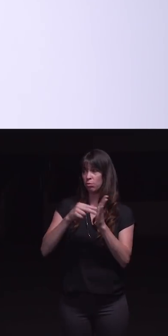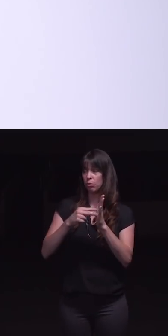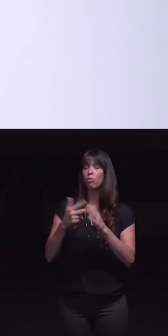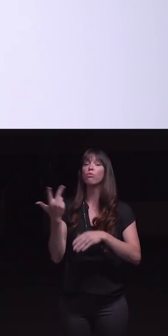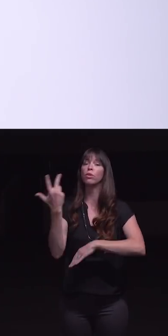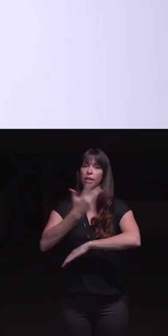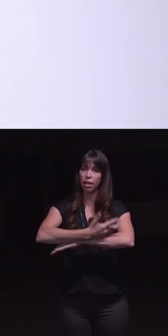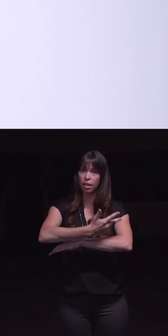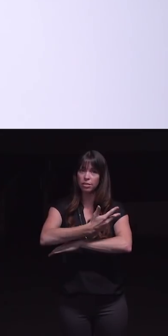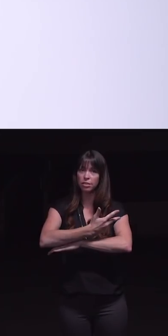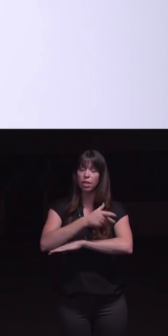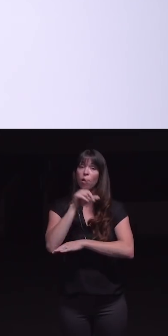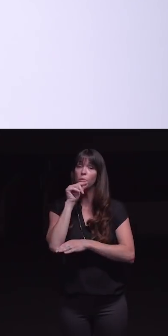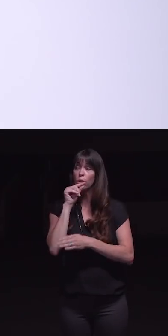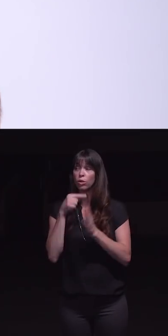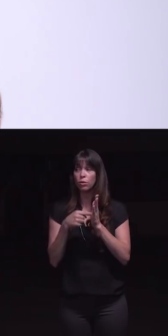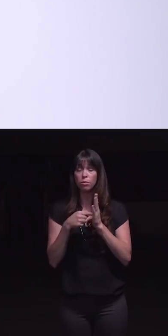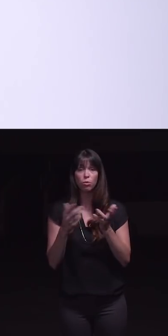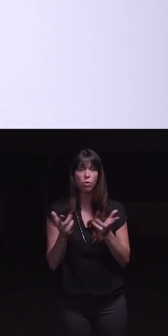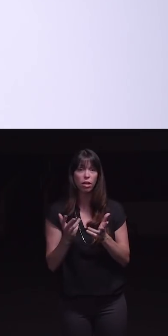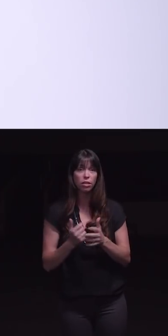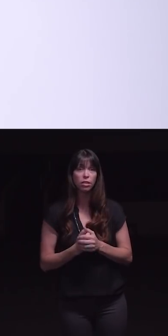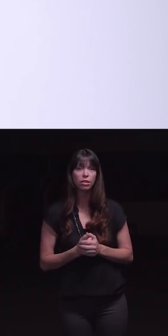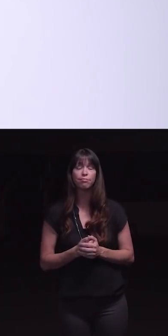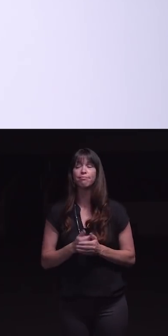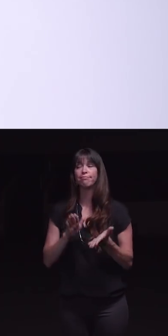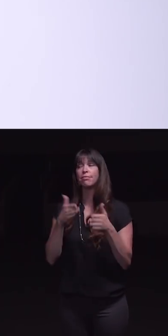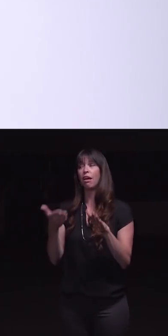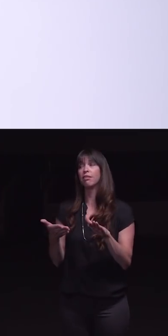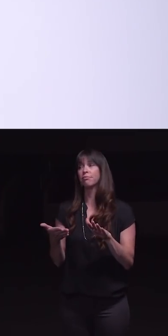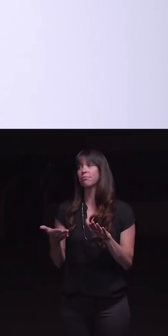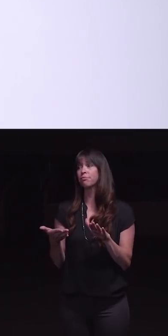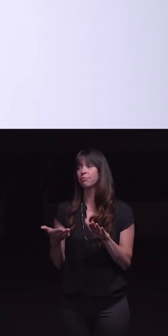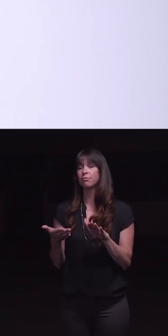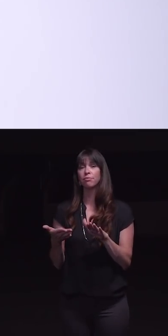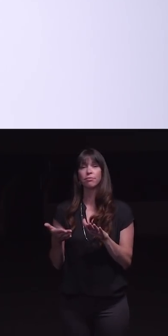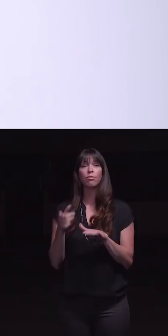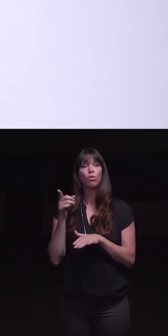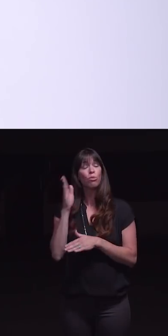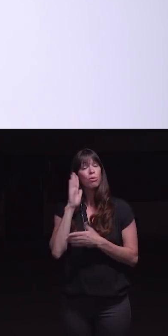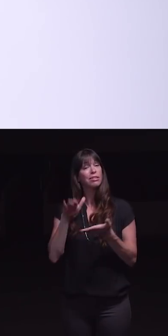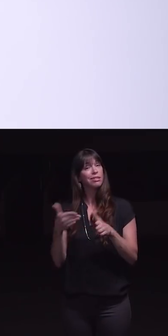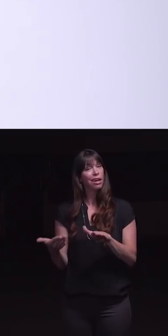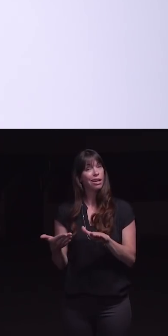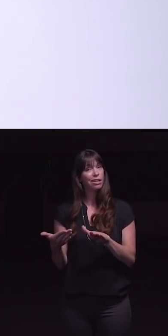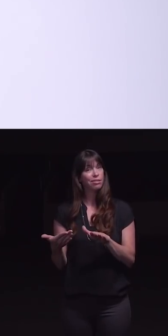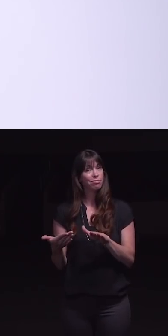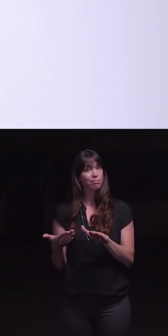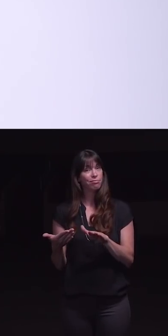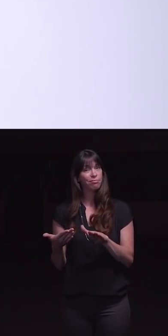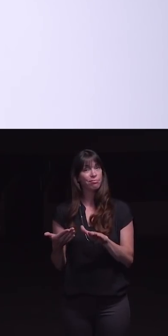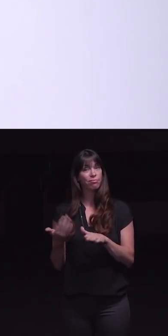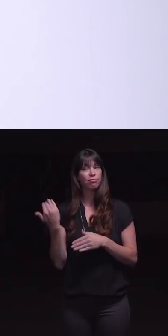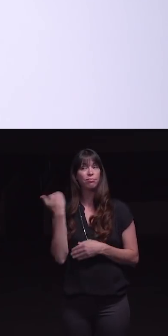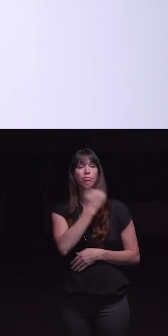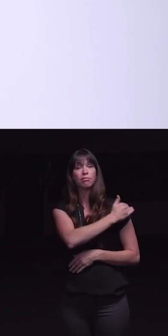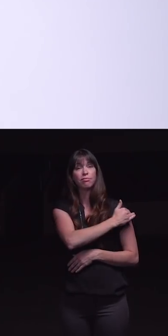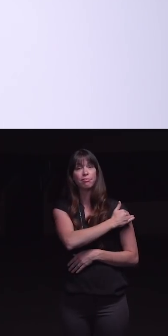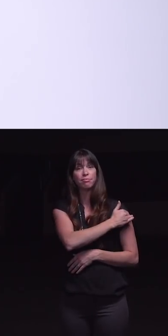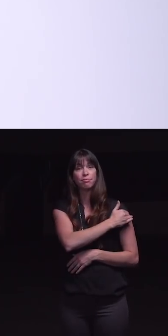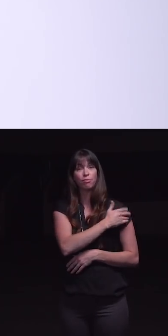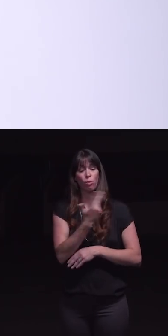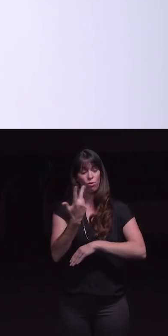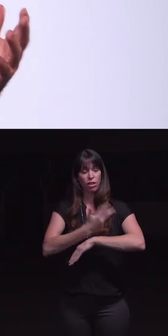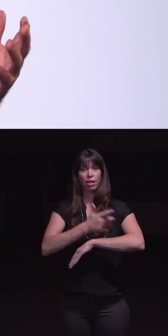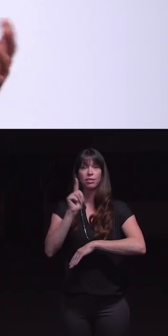3 days. And the birds represent death. You were going to die by your head.